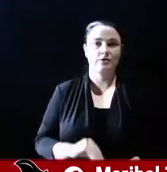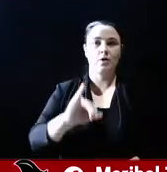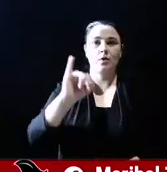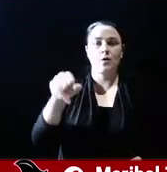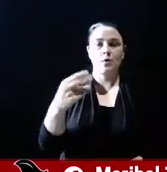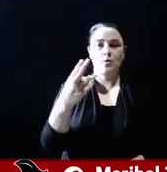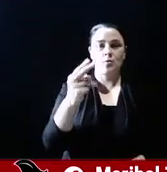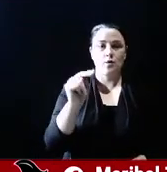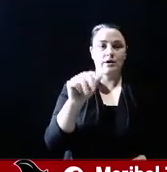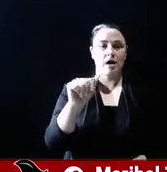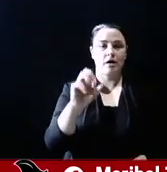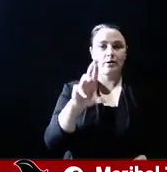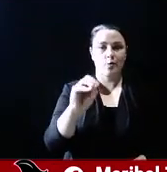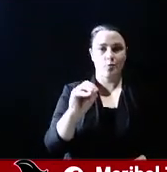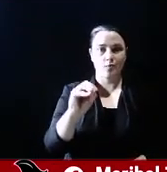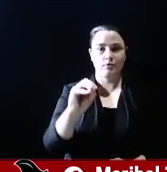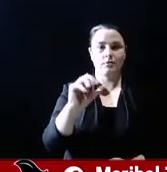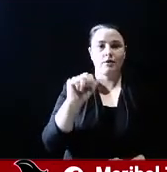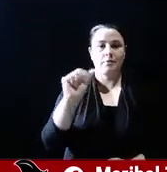Juan Mario Avina.